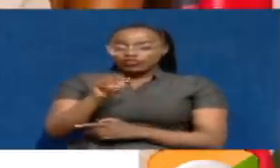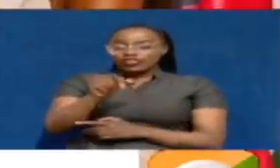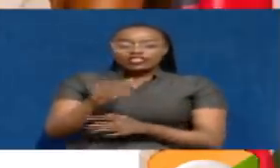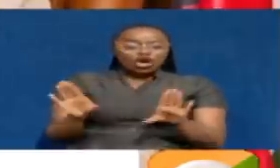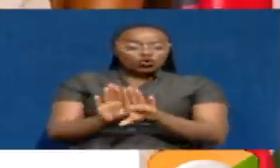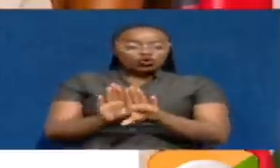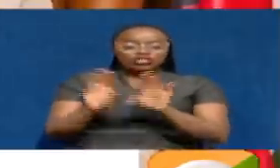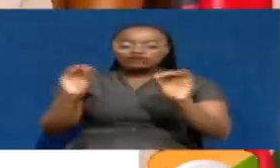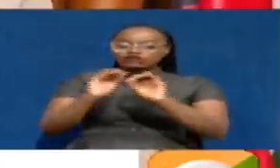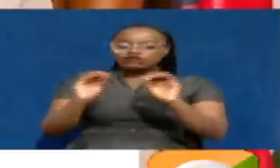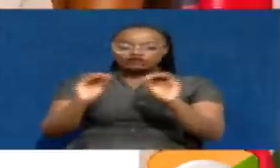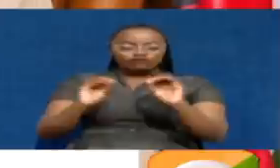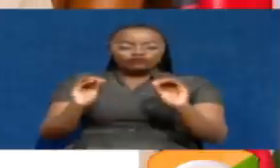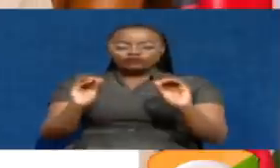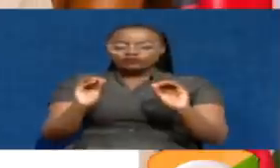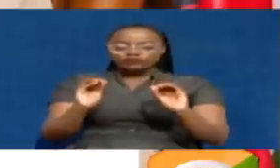is not closed.